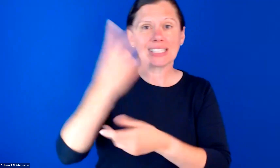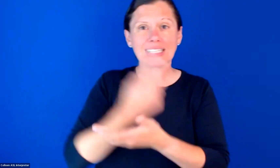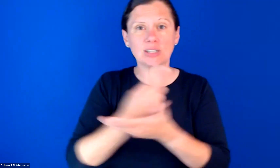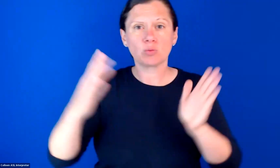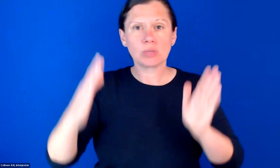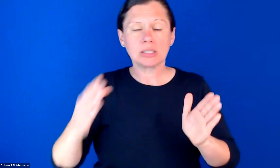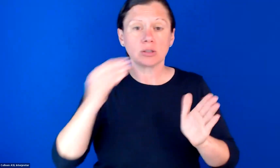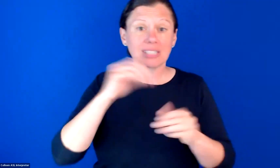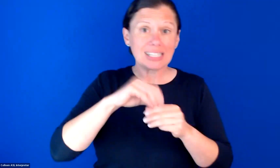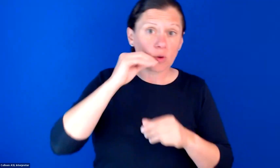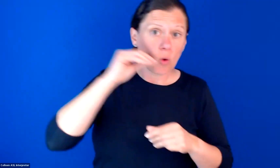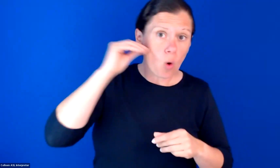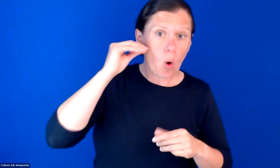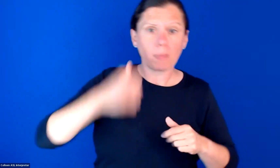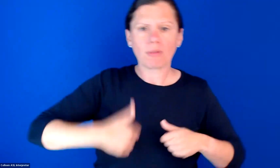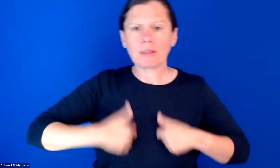a residential setting.